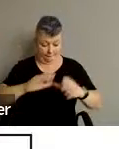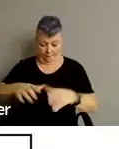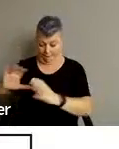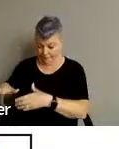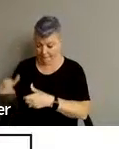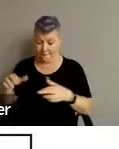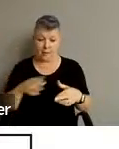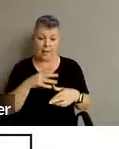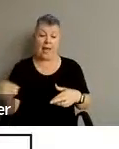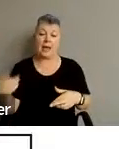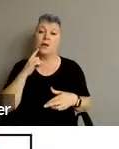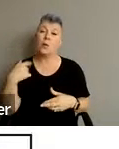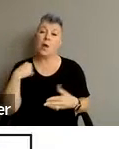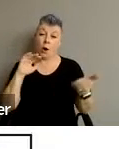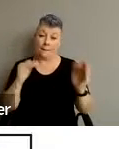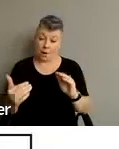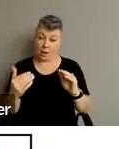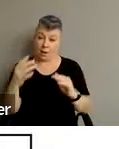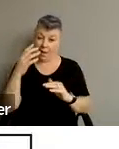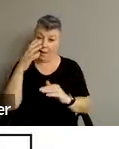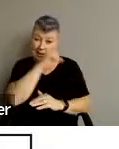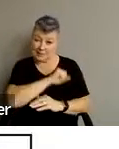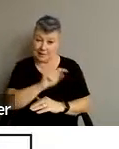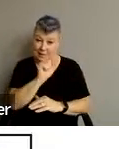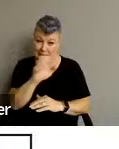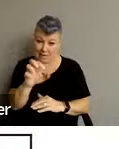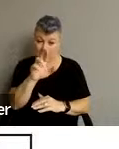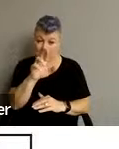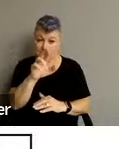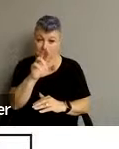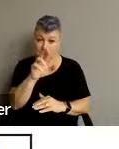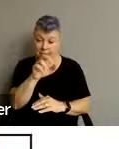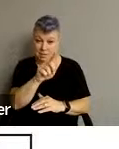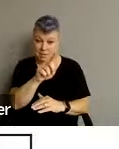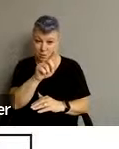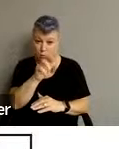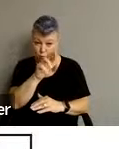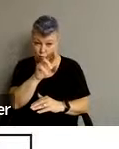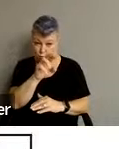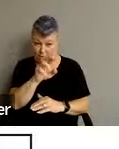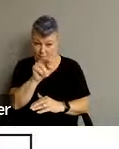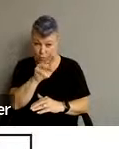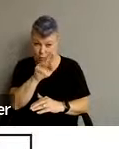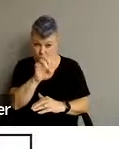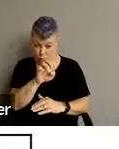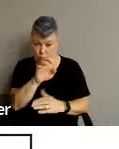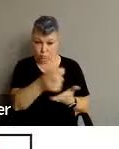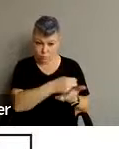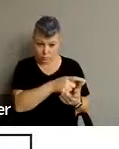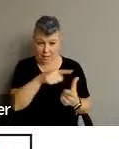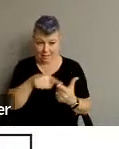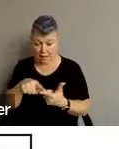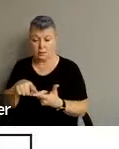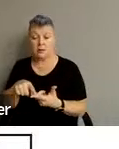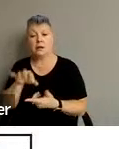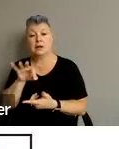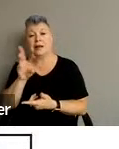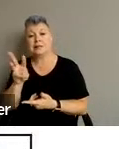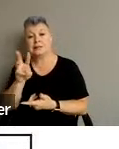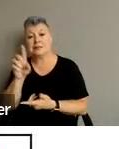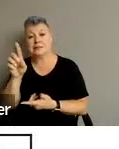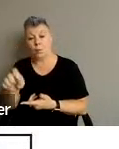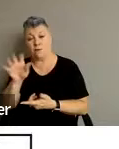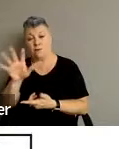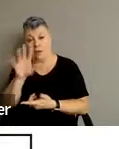the estimated tax revenue is by fund on that tax rate at a 96.5% collection rate. And